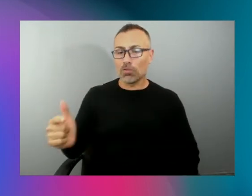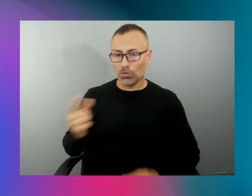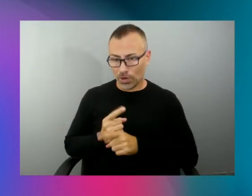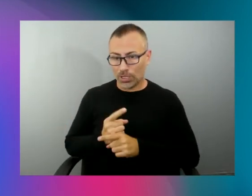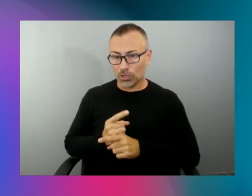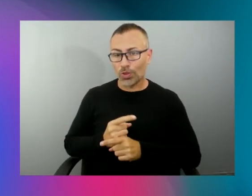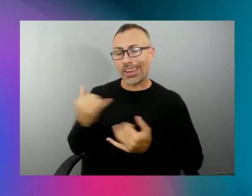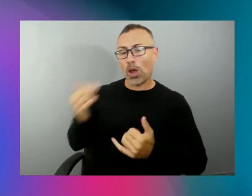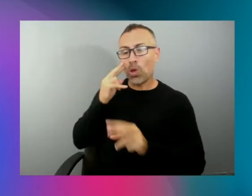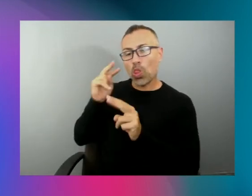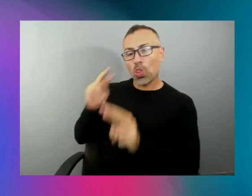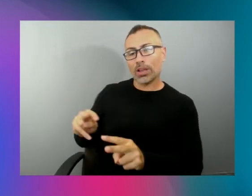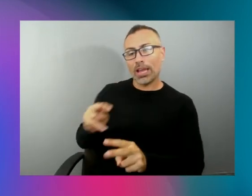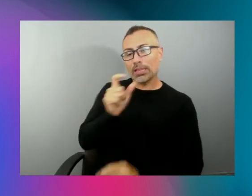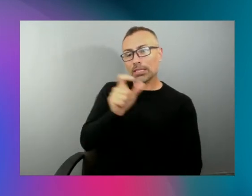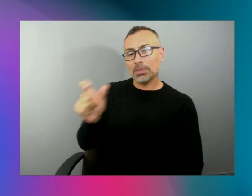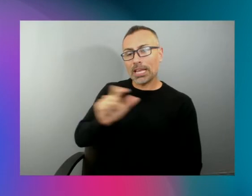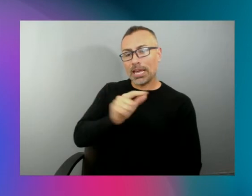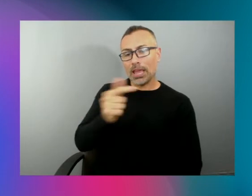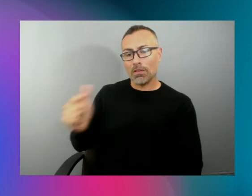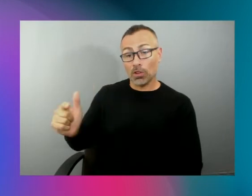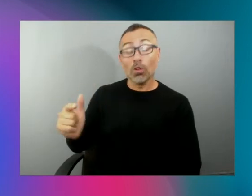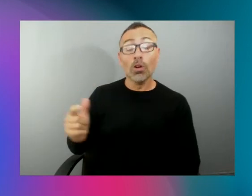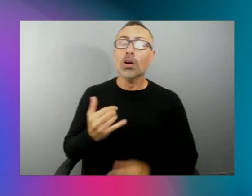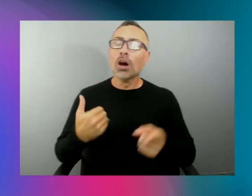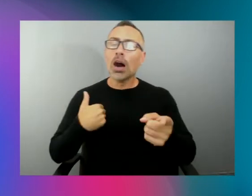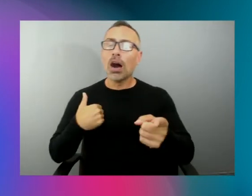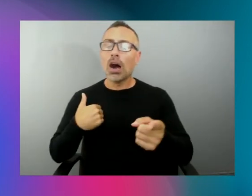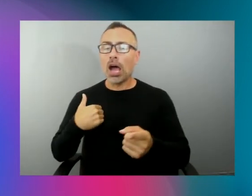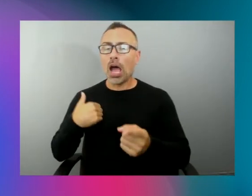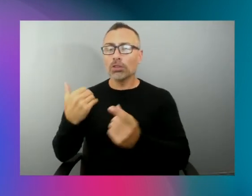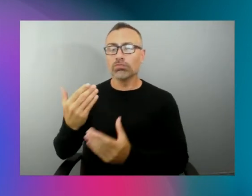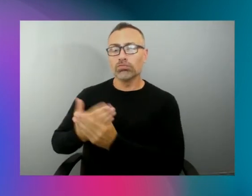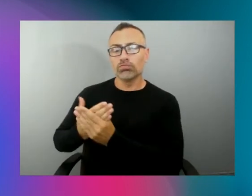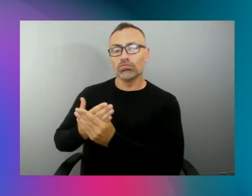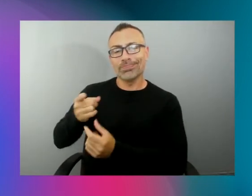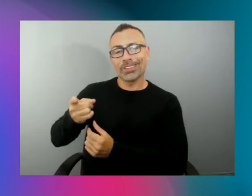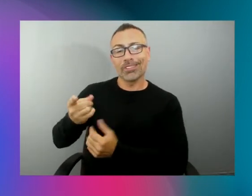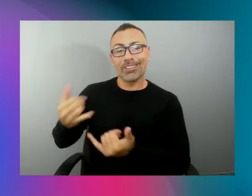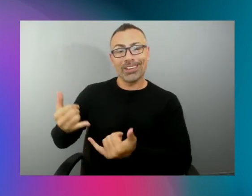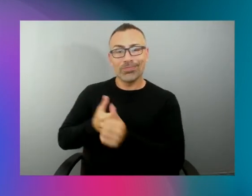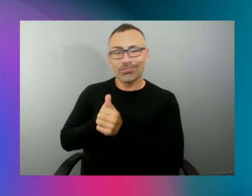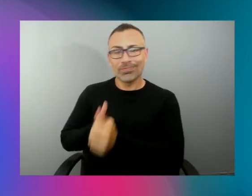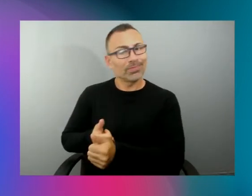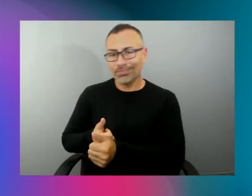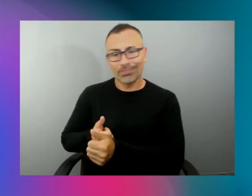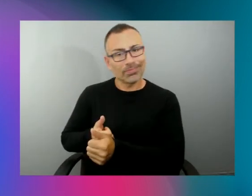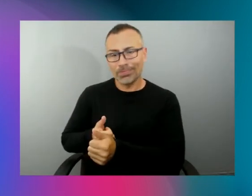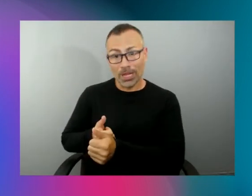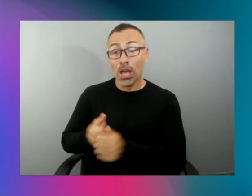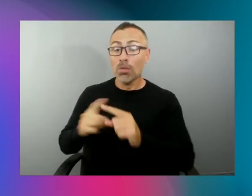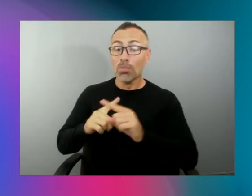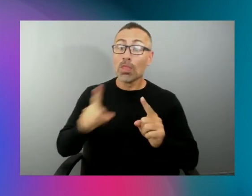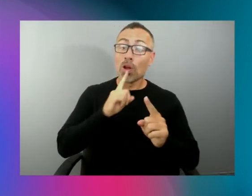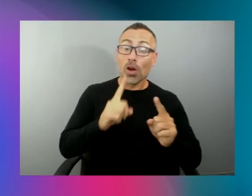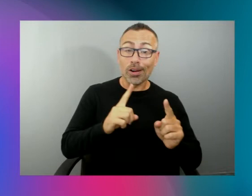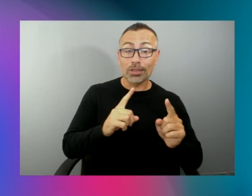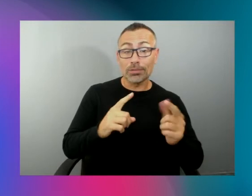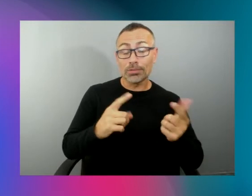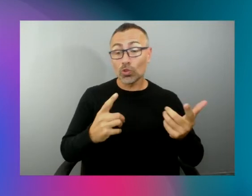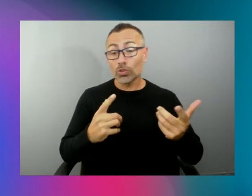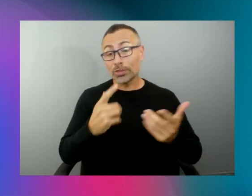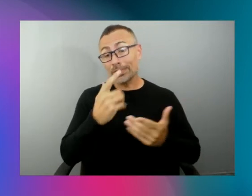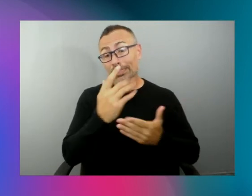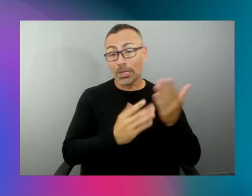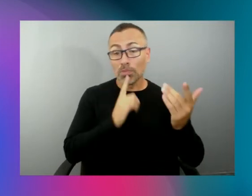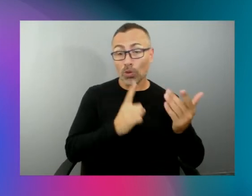I have this bucket. Right now there is no non-compliant, but there are a lot of compliant resources here, but I'm going to